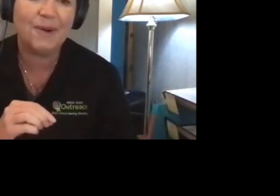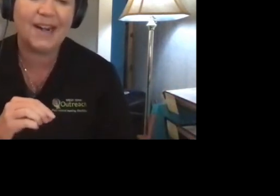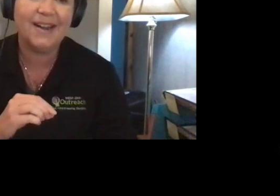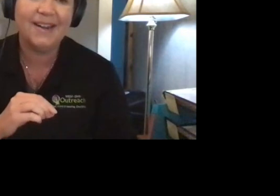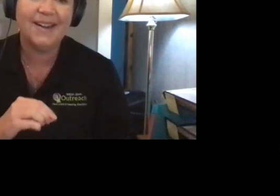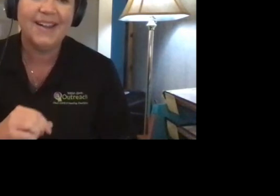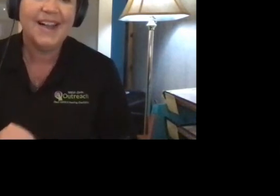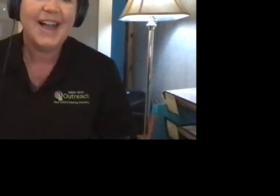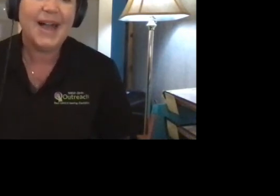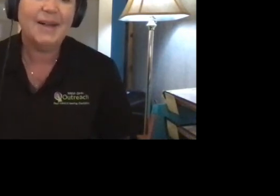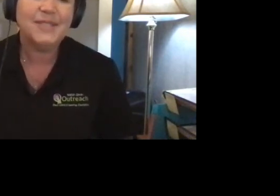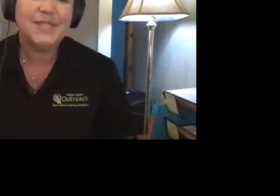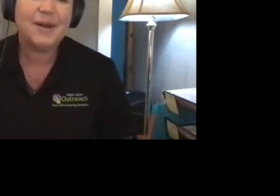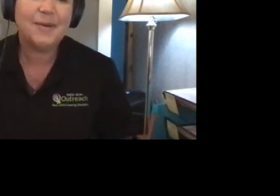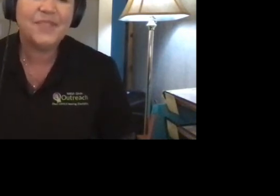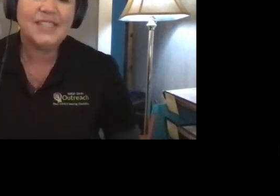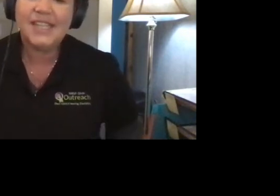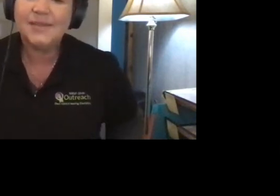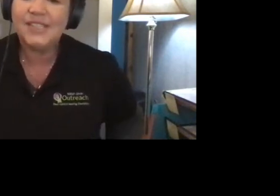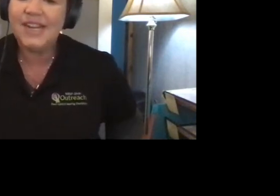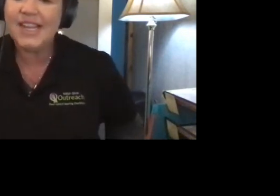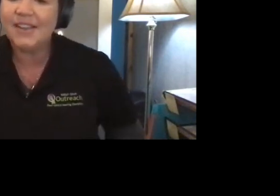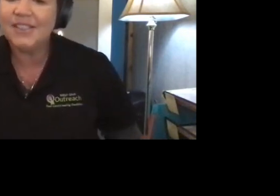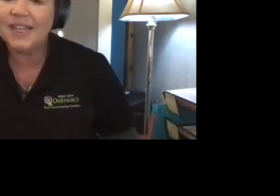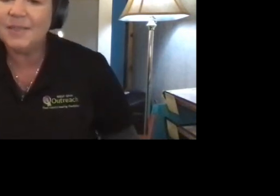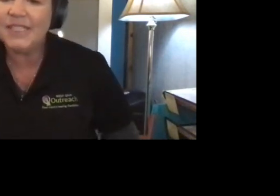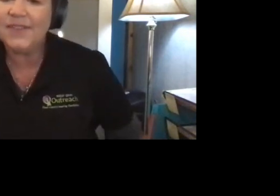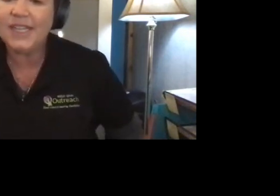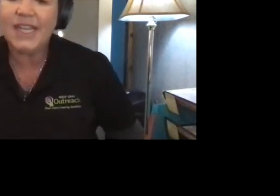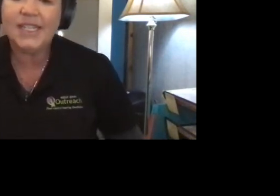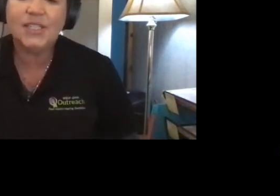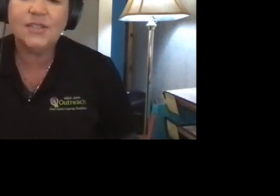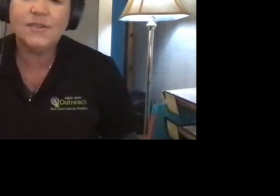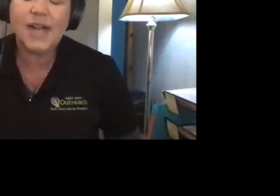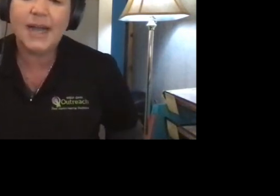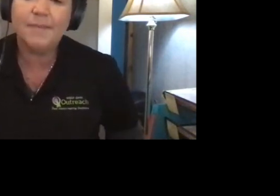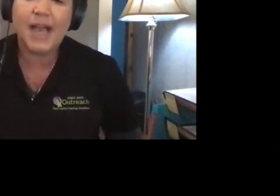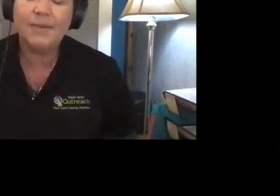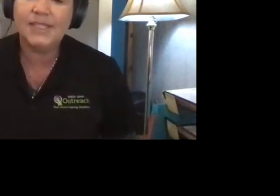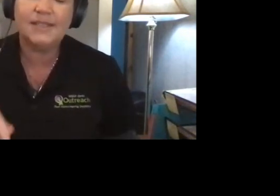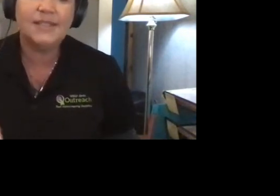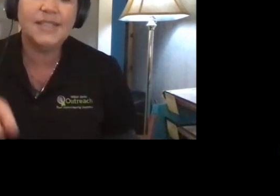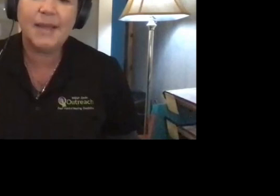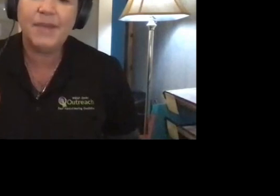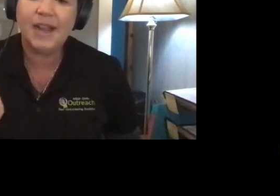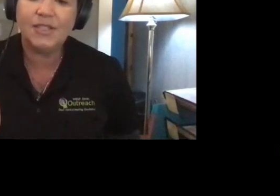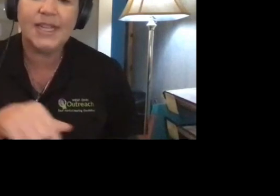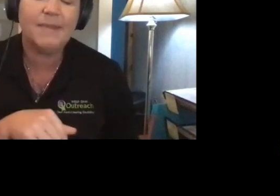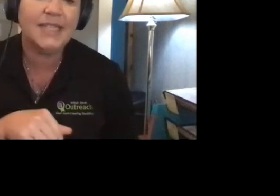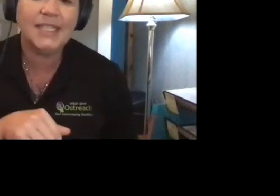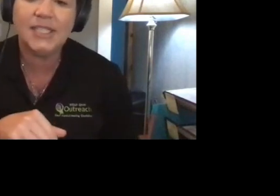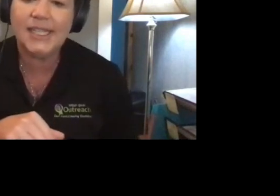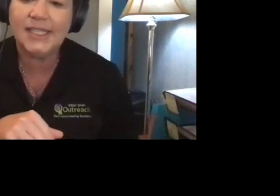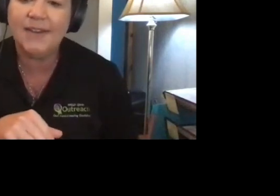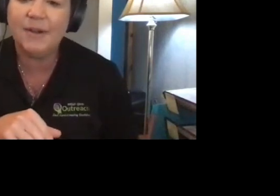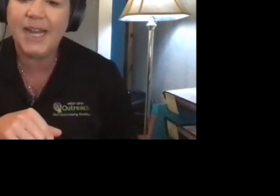more work. So Stacy, was there anything else that specifically did you, I was looking at